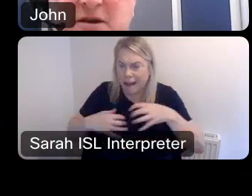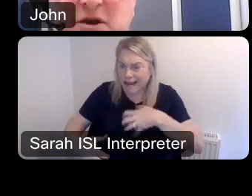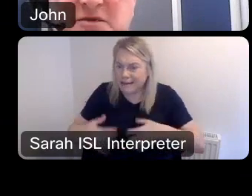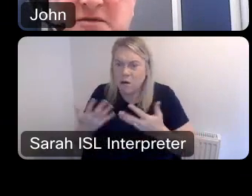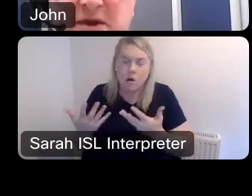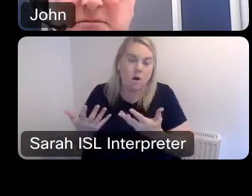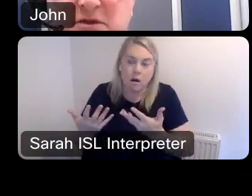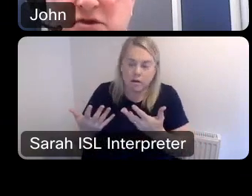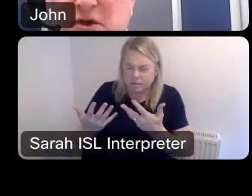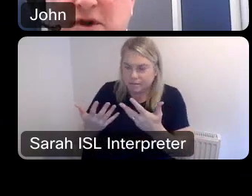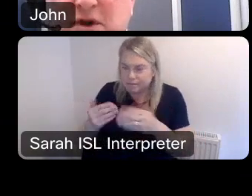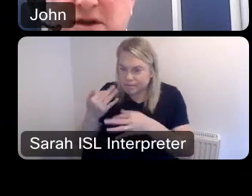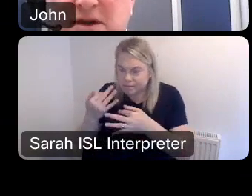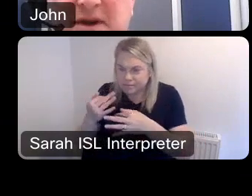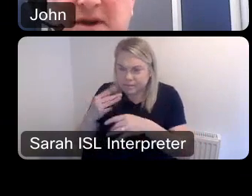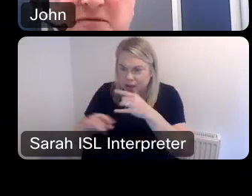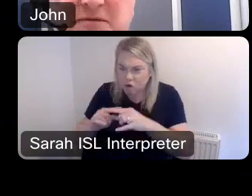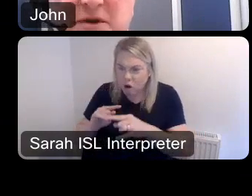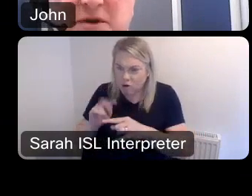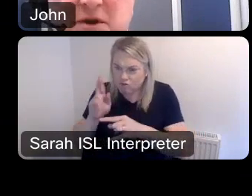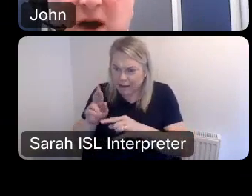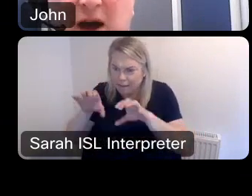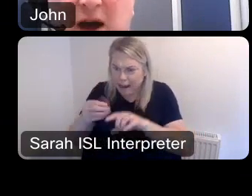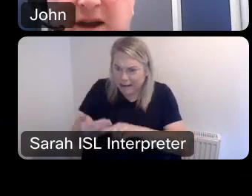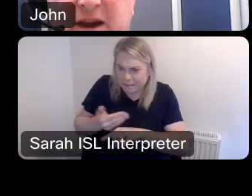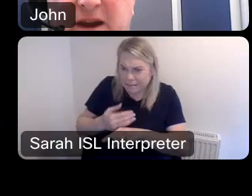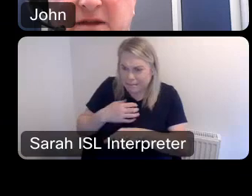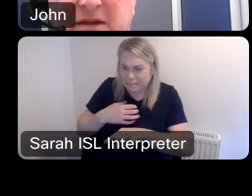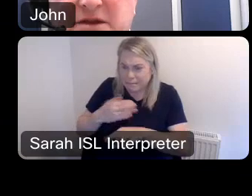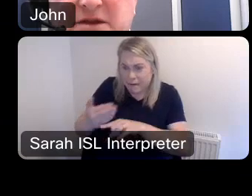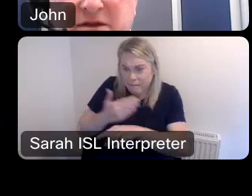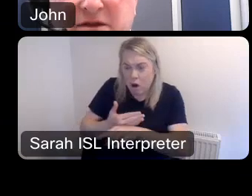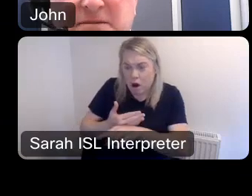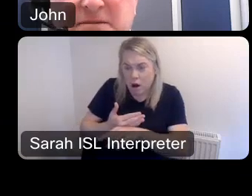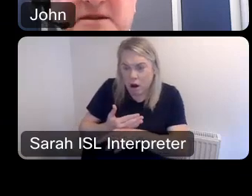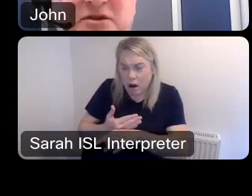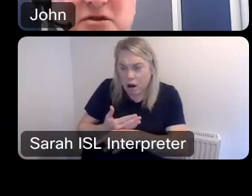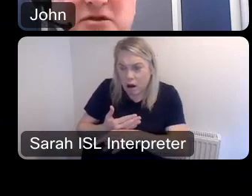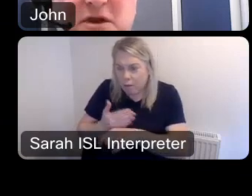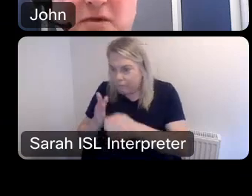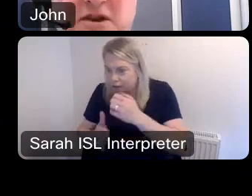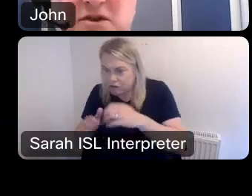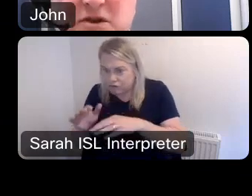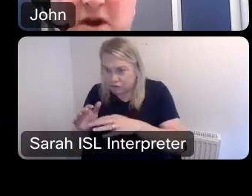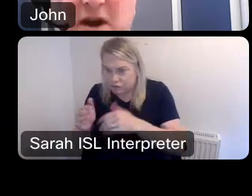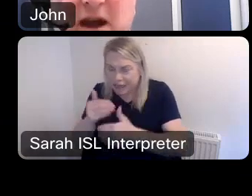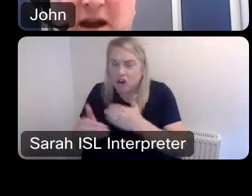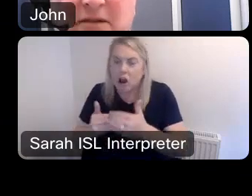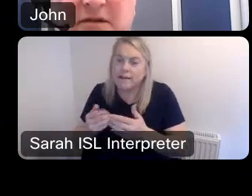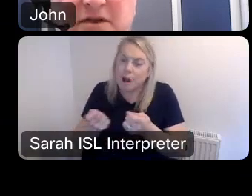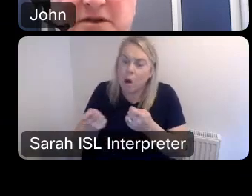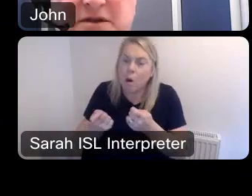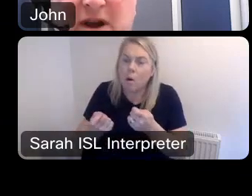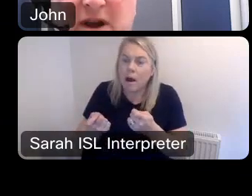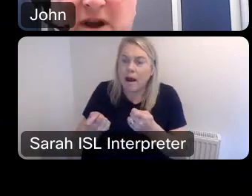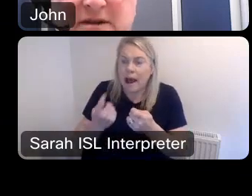of ensuring it's in the right place before use? So I think there are certain circumstances that should certainly raise your level of